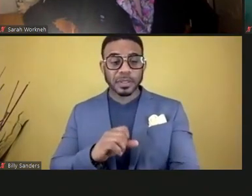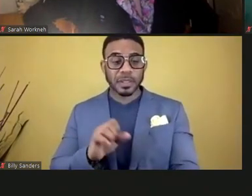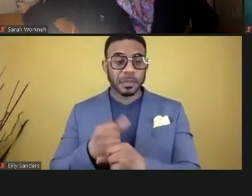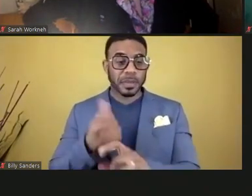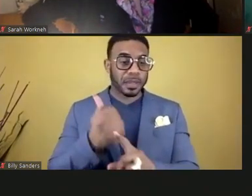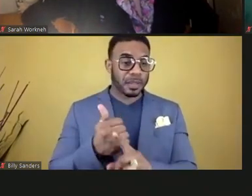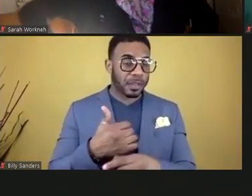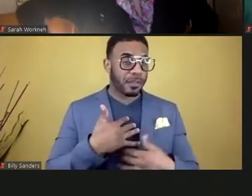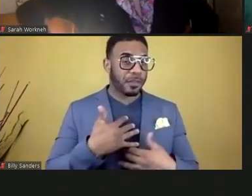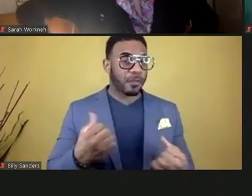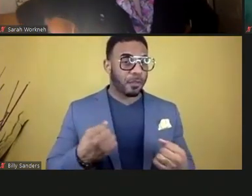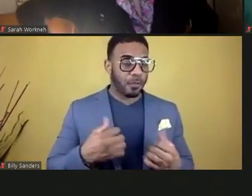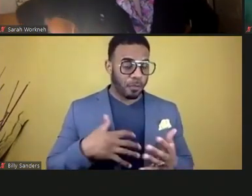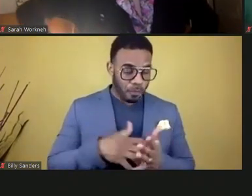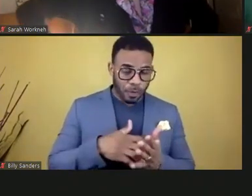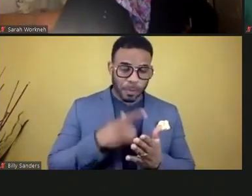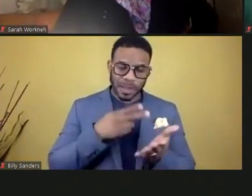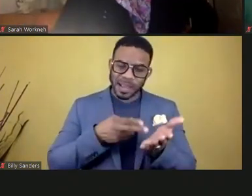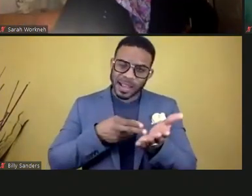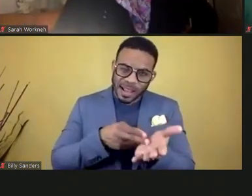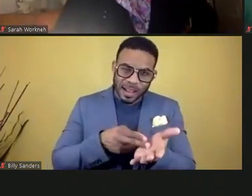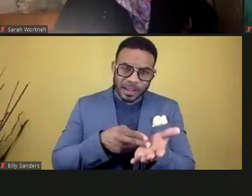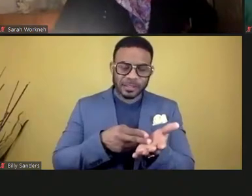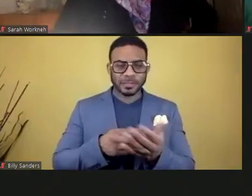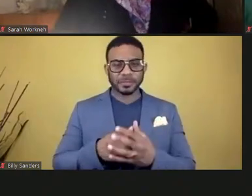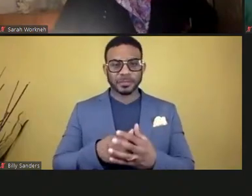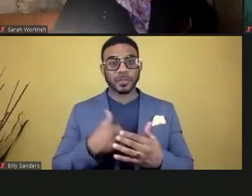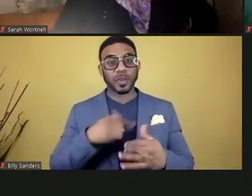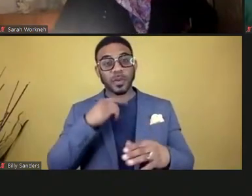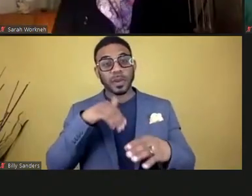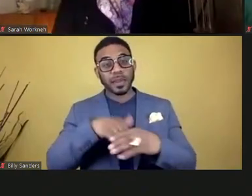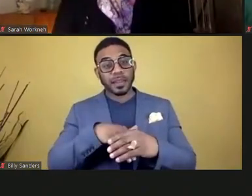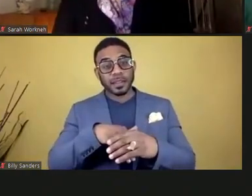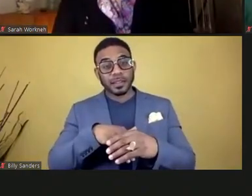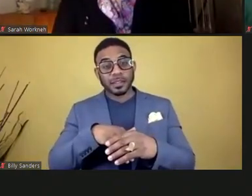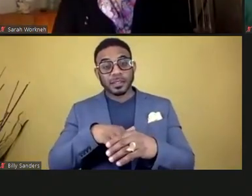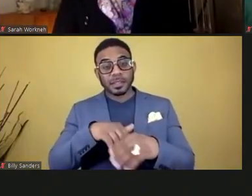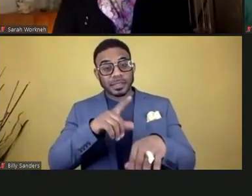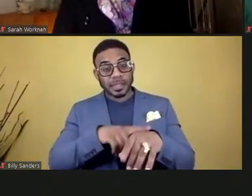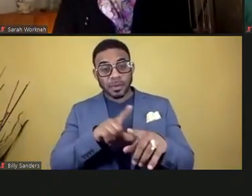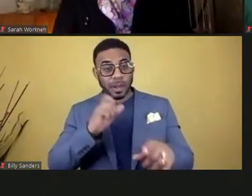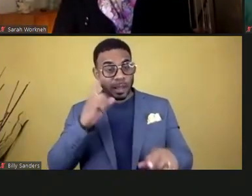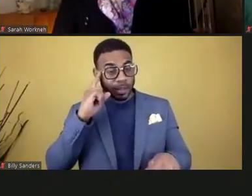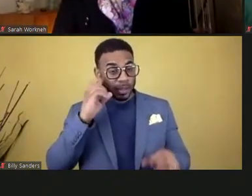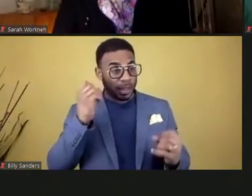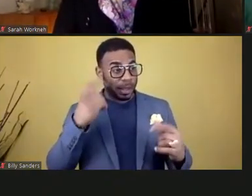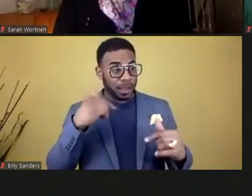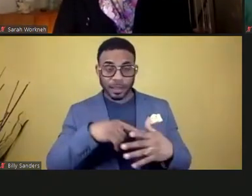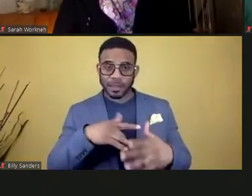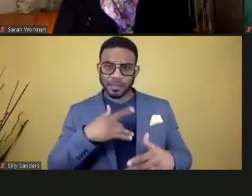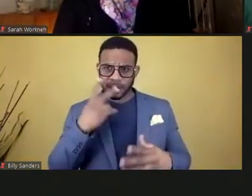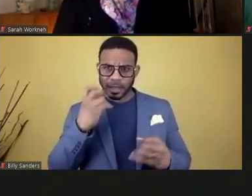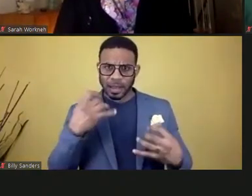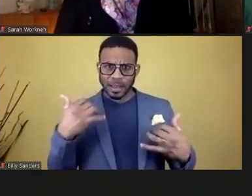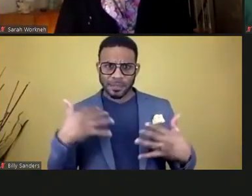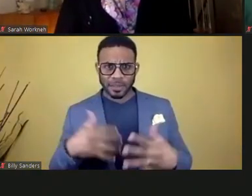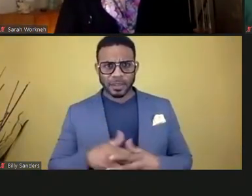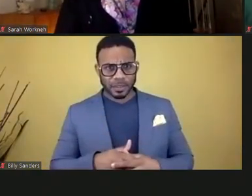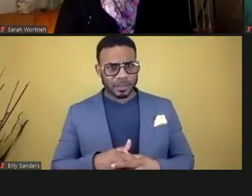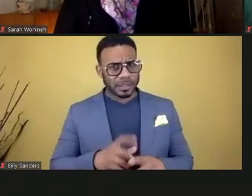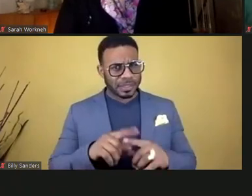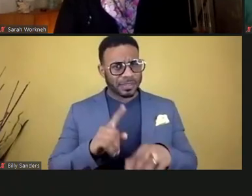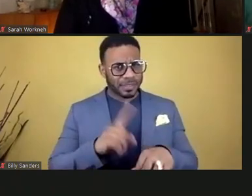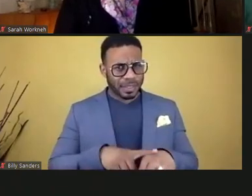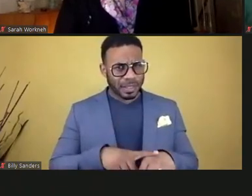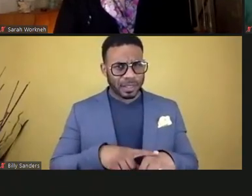yourselves vulnerable and being honest. We're in a period where I think a lot of us feel a lot of fear at different